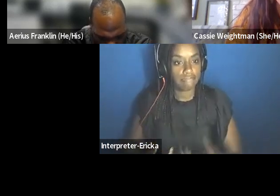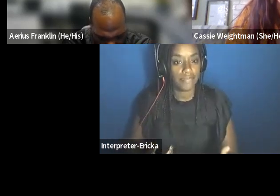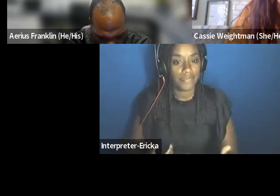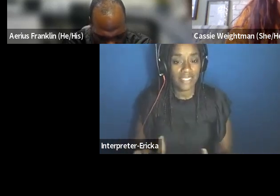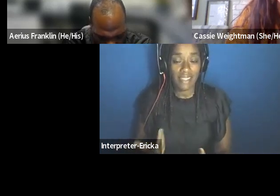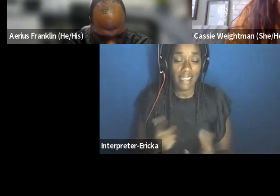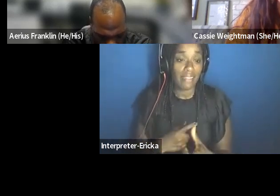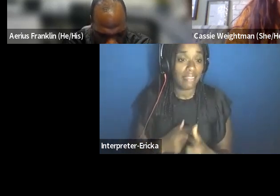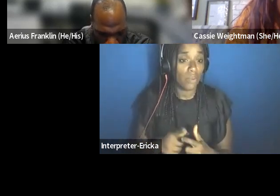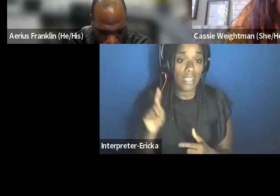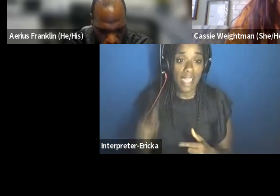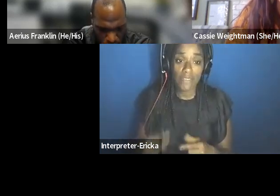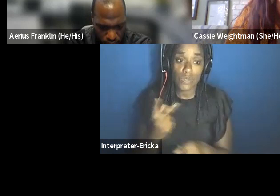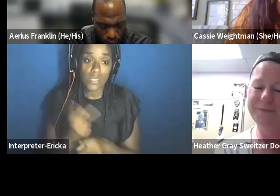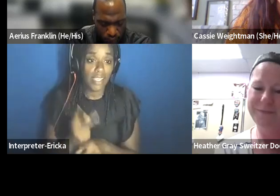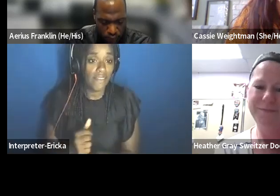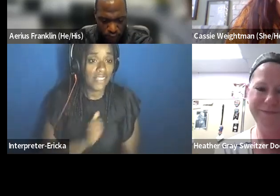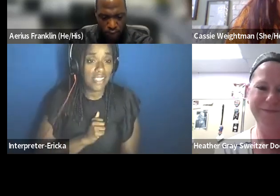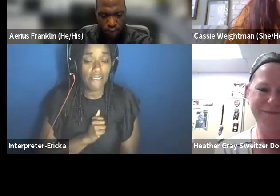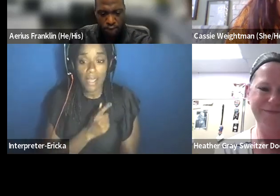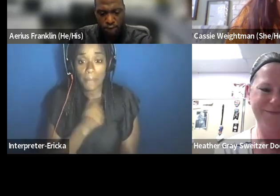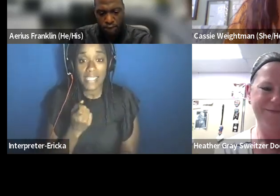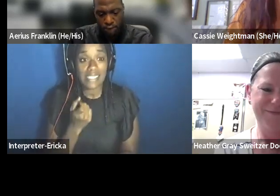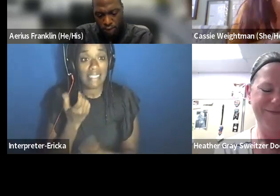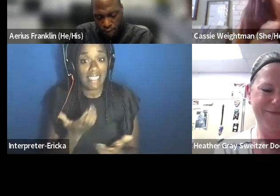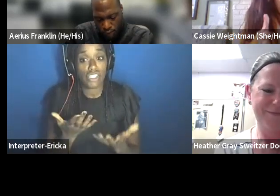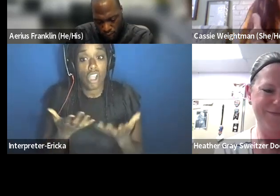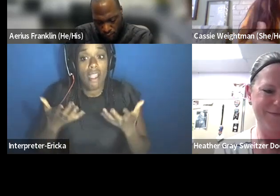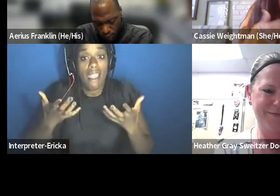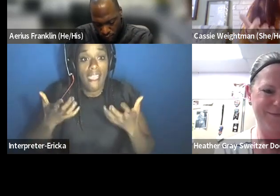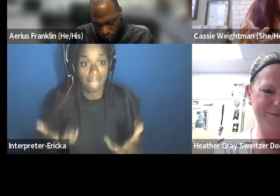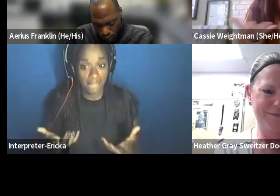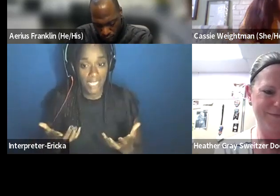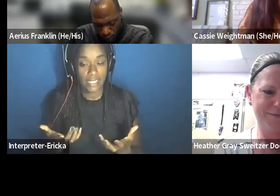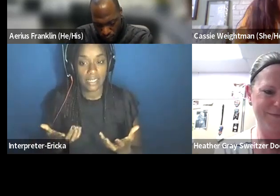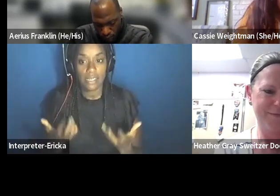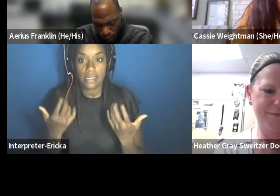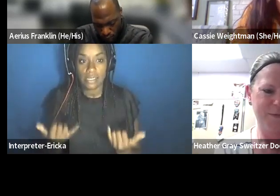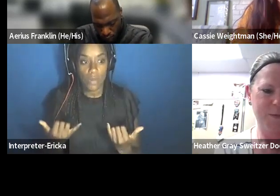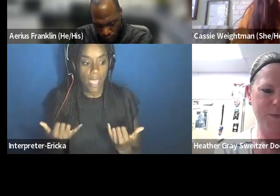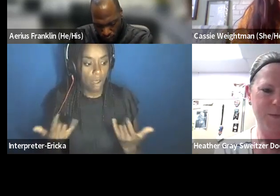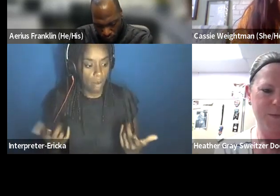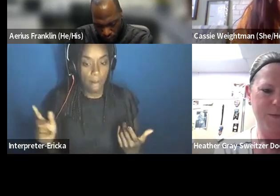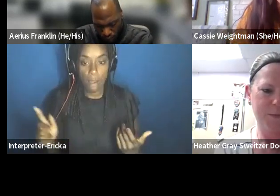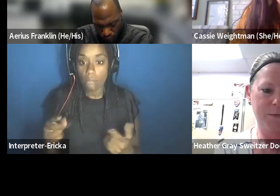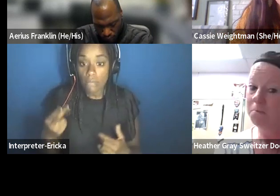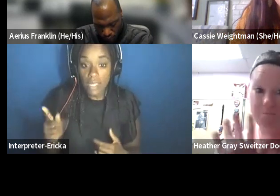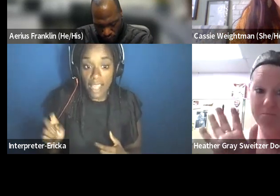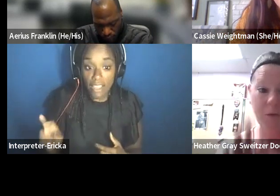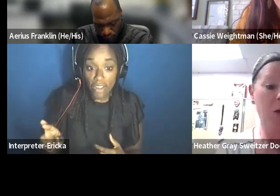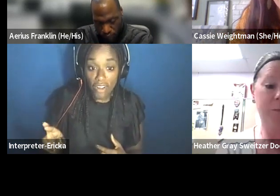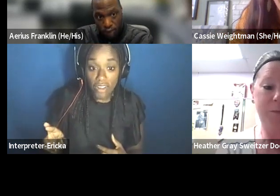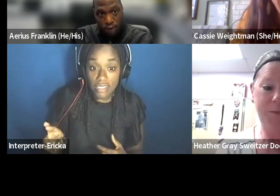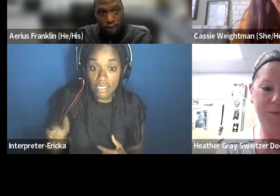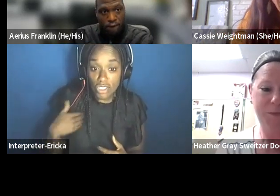ourselves, because stuff's heavy. It's real heavy. So then kind of back to, whoa, what do we do to balance it? Heather, did you